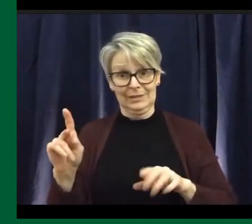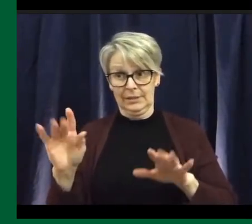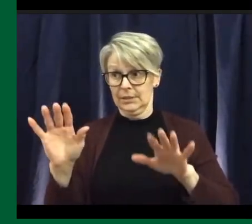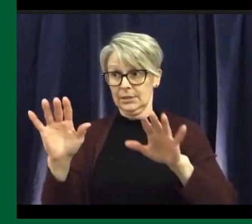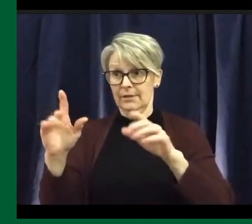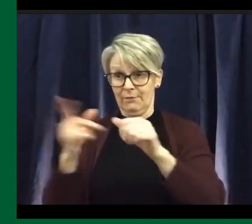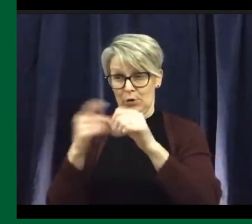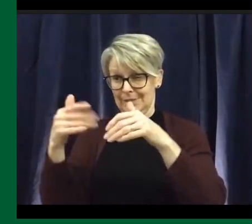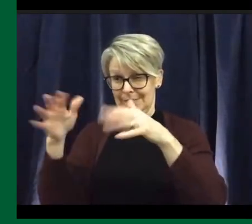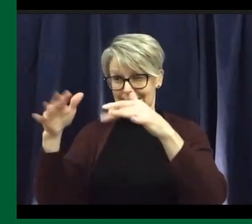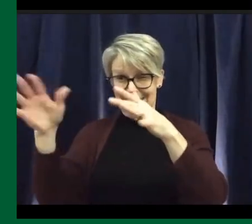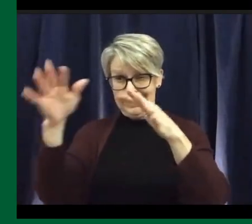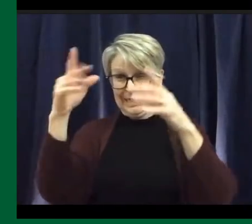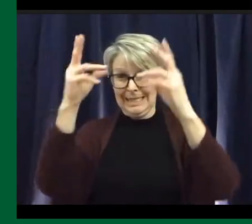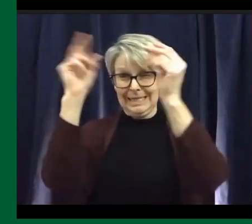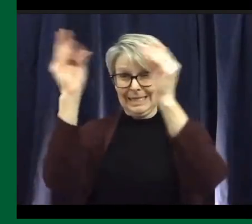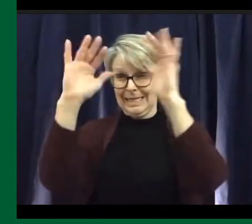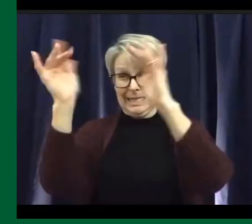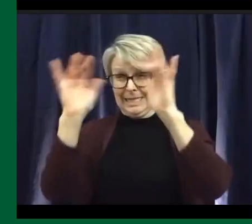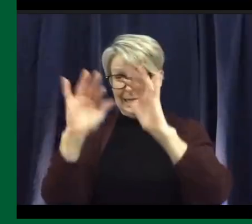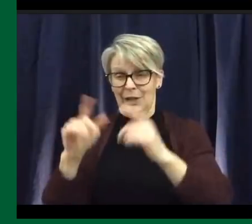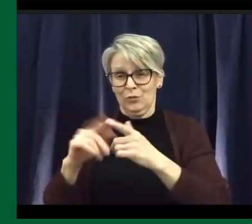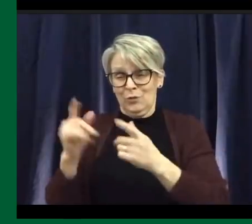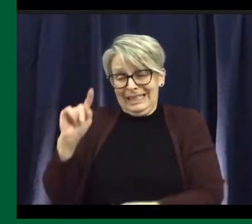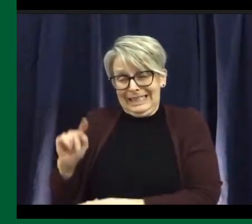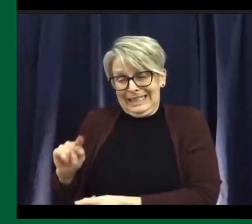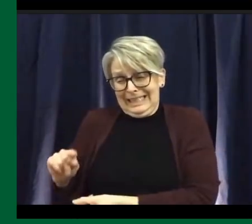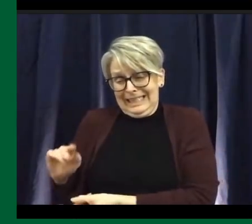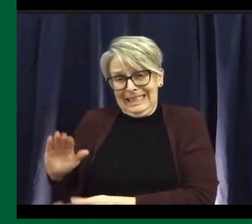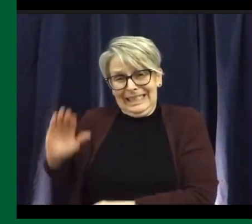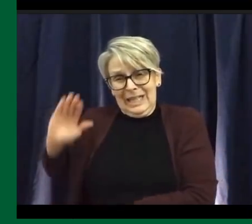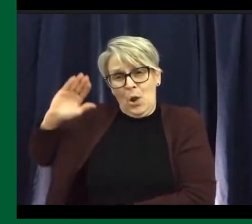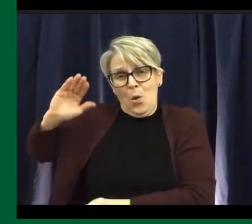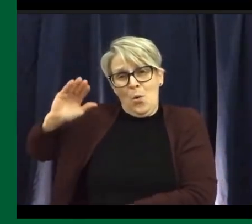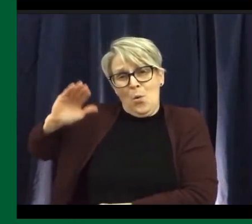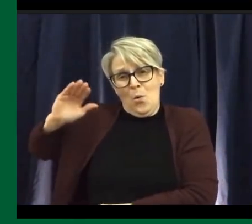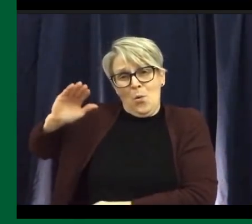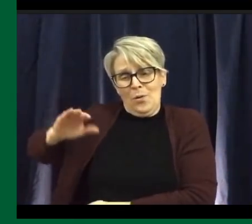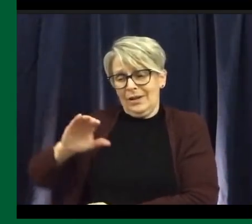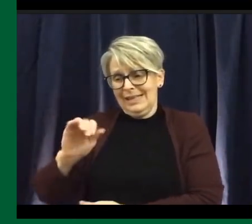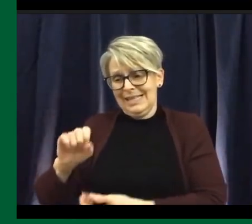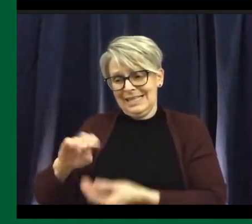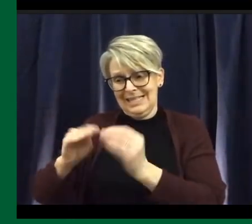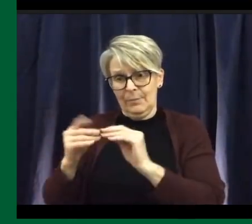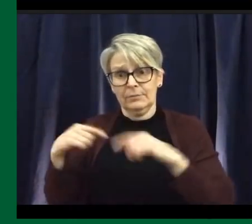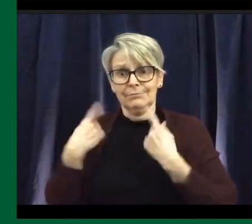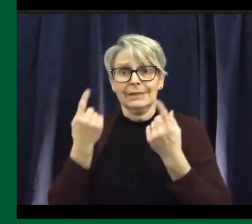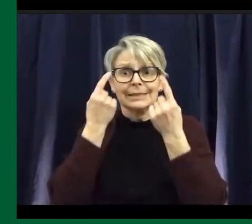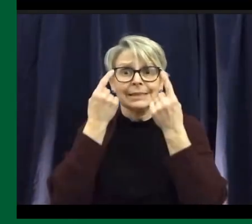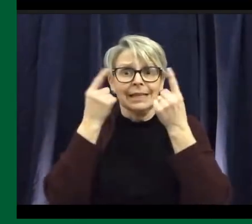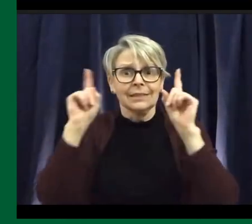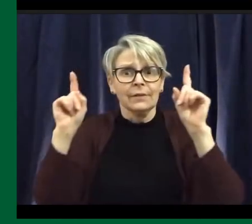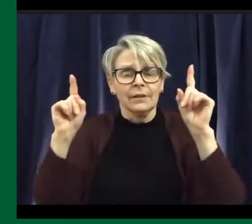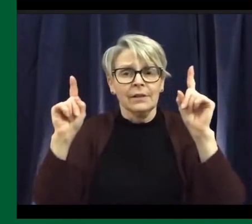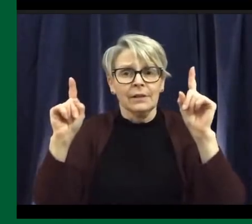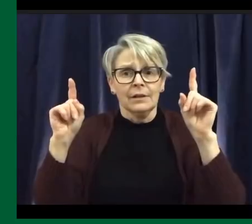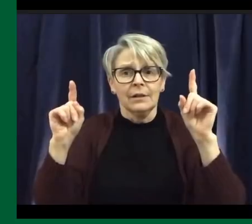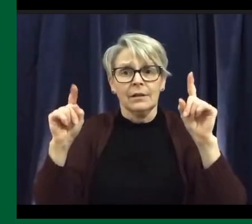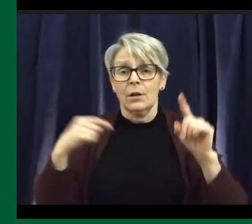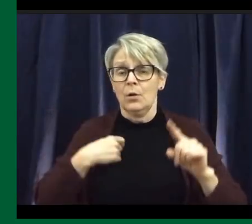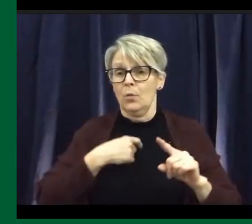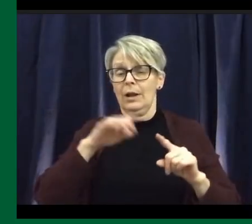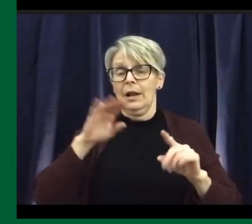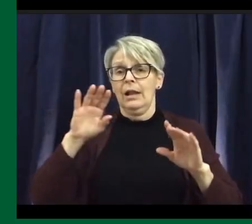our case numbers as low as we can, doing everything we've been doing so successfully. We have not been in lockdown,